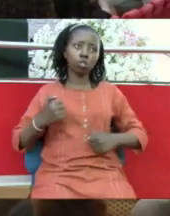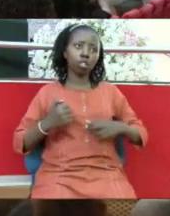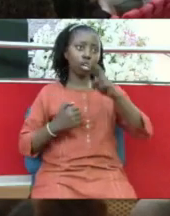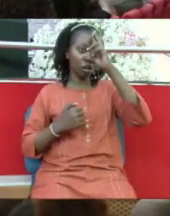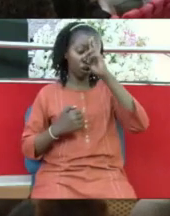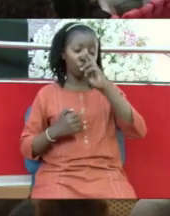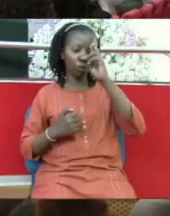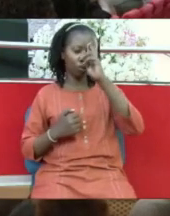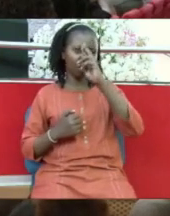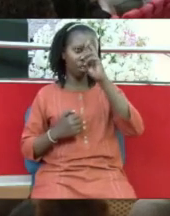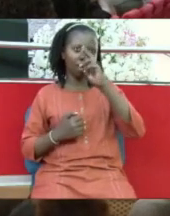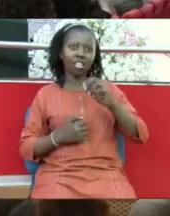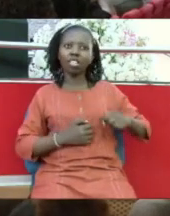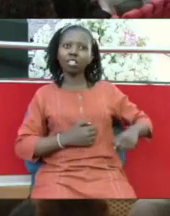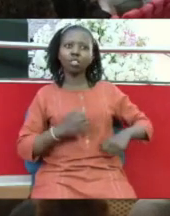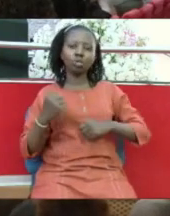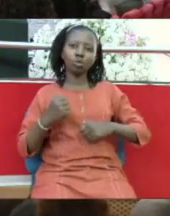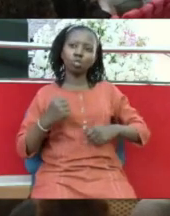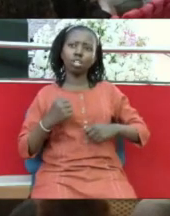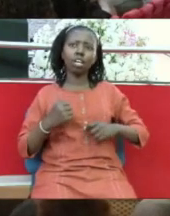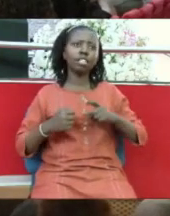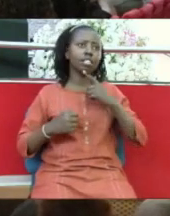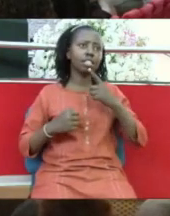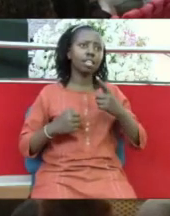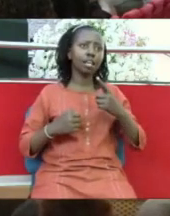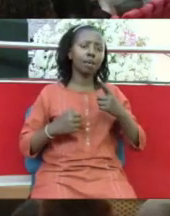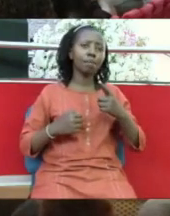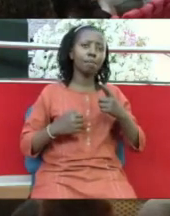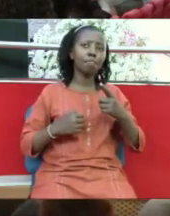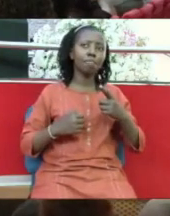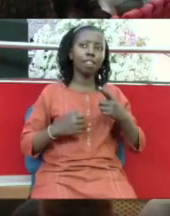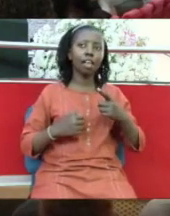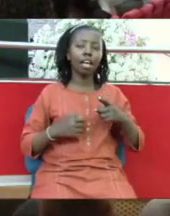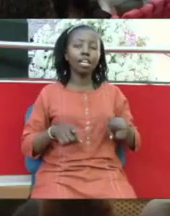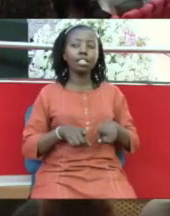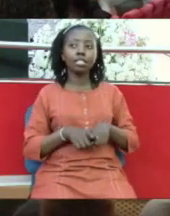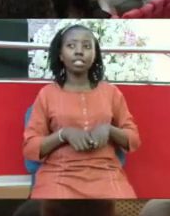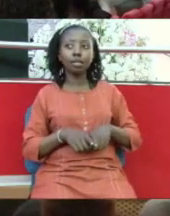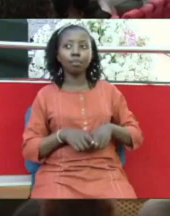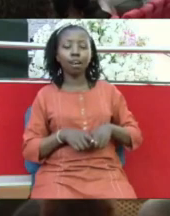And he says, like a soldier, put on the whole armor of God.